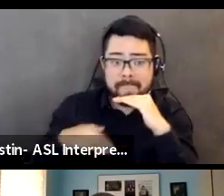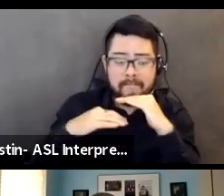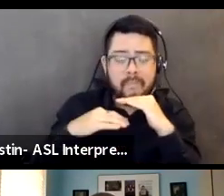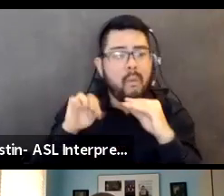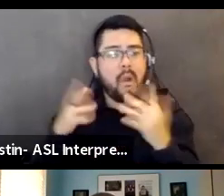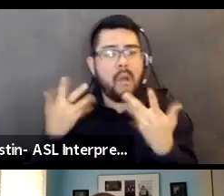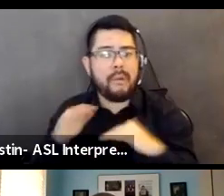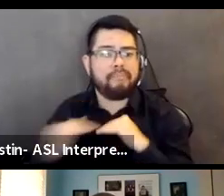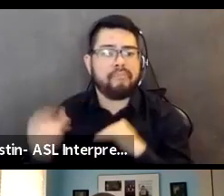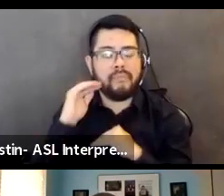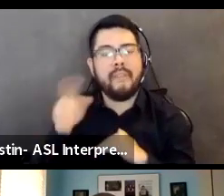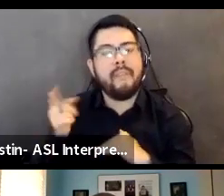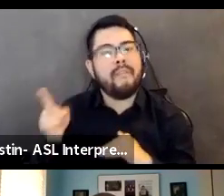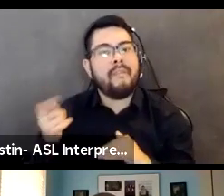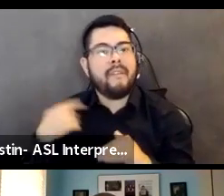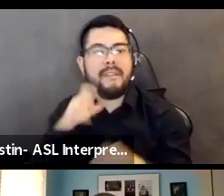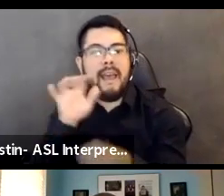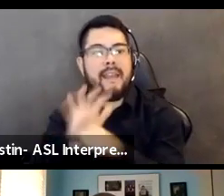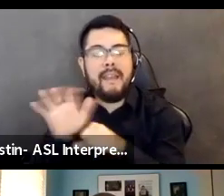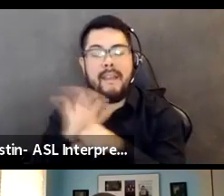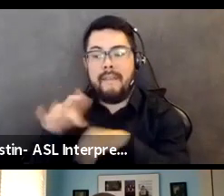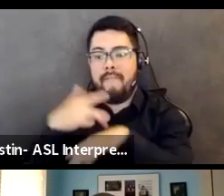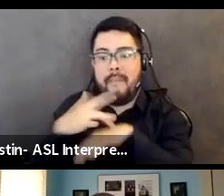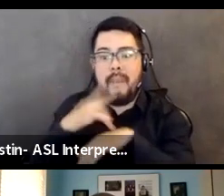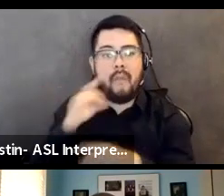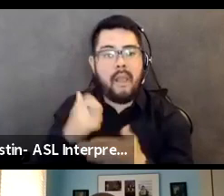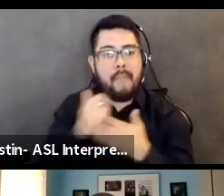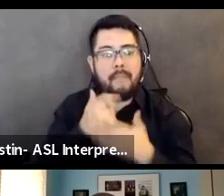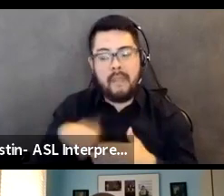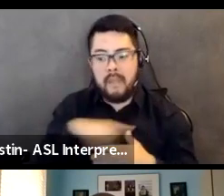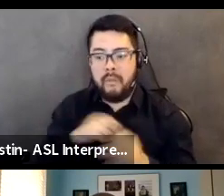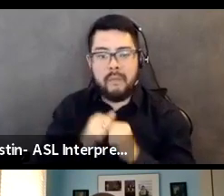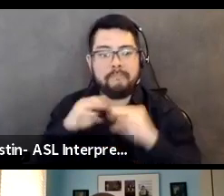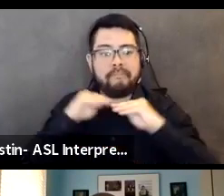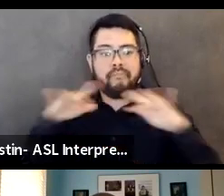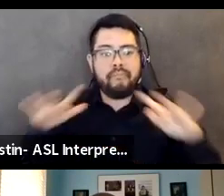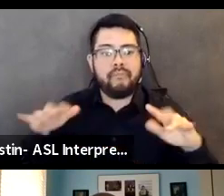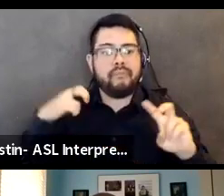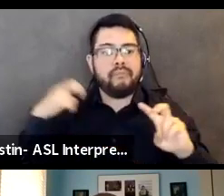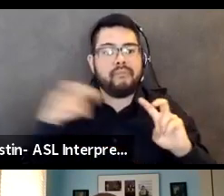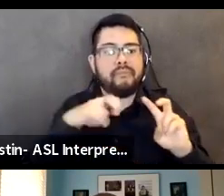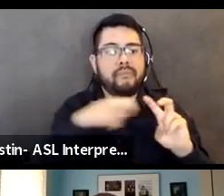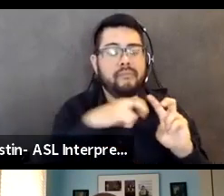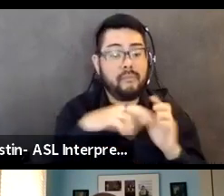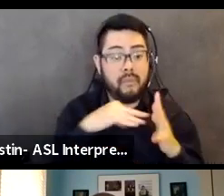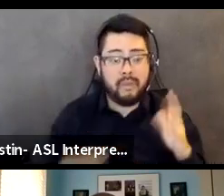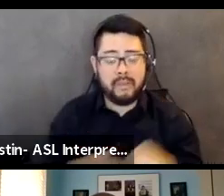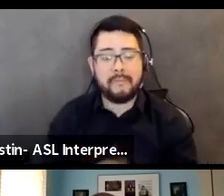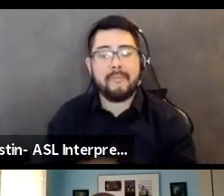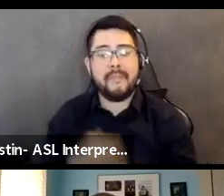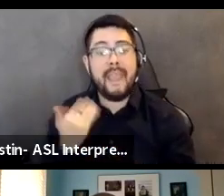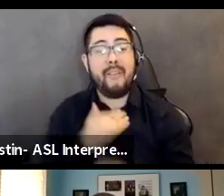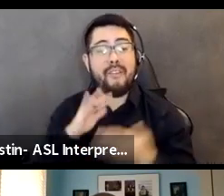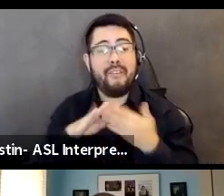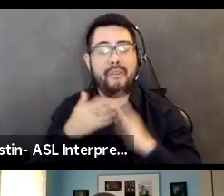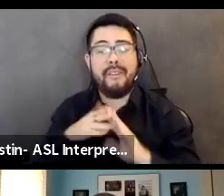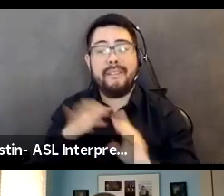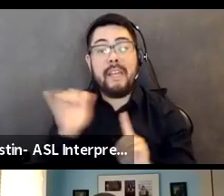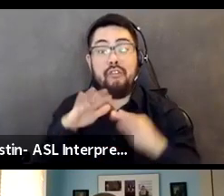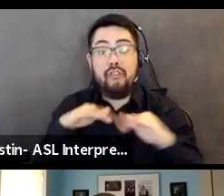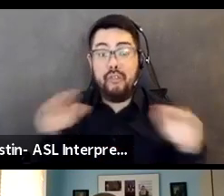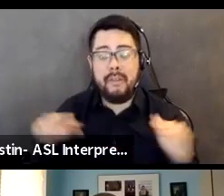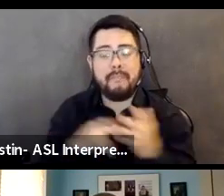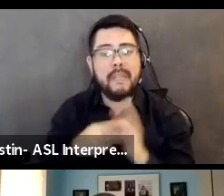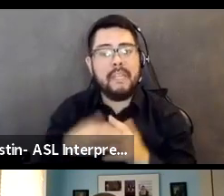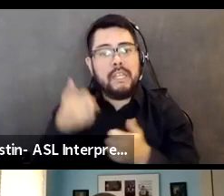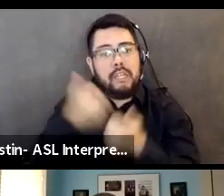not have the space to help relieve sag and ash's overcrowding school communities are like children they are each unique and